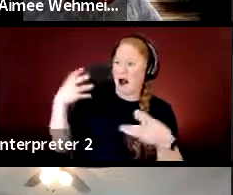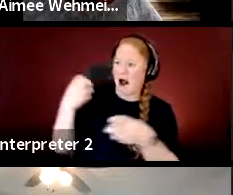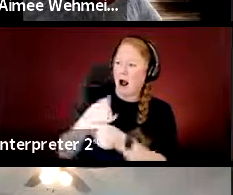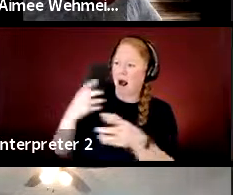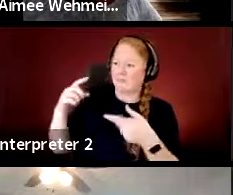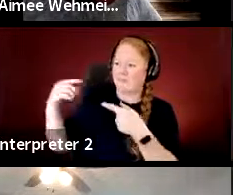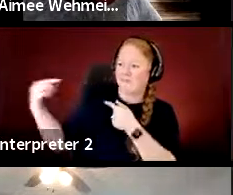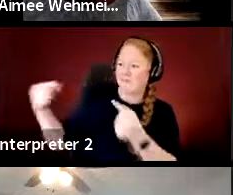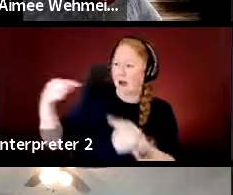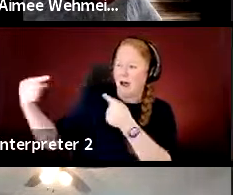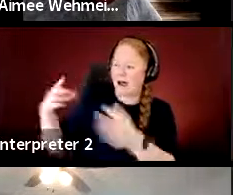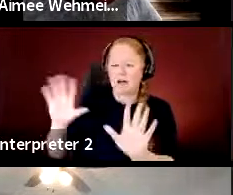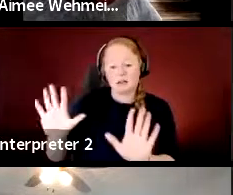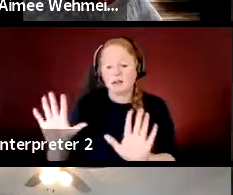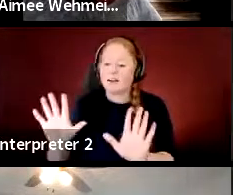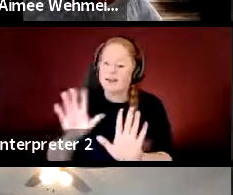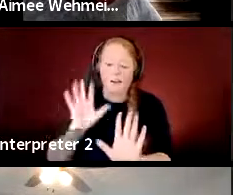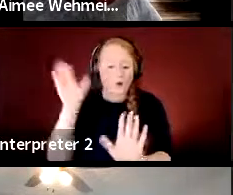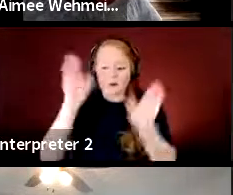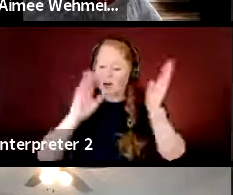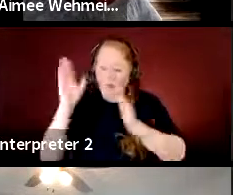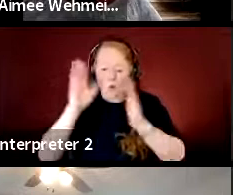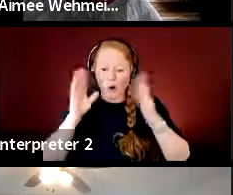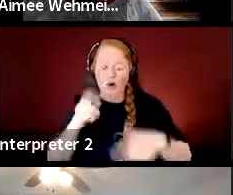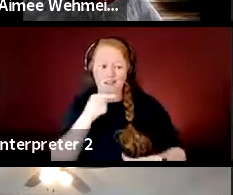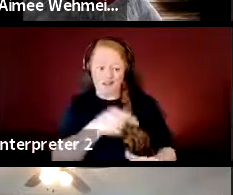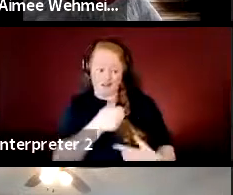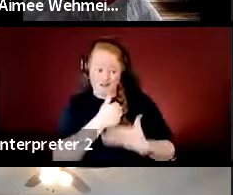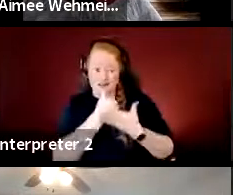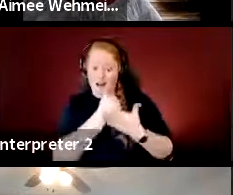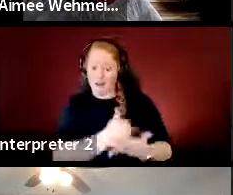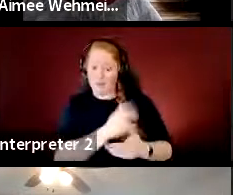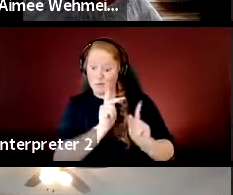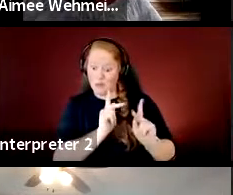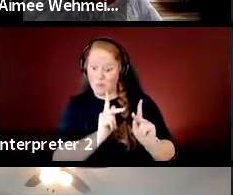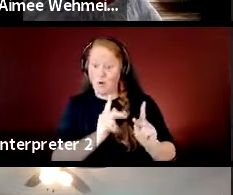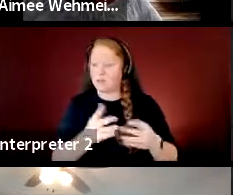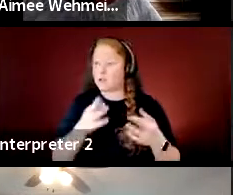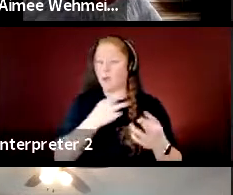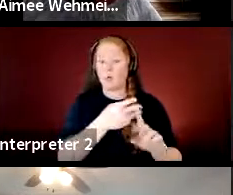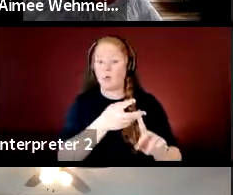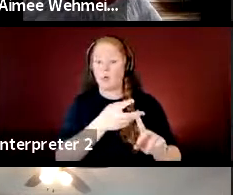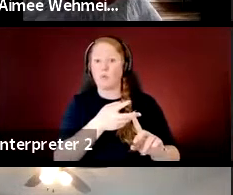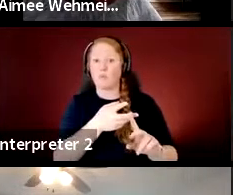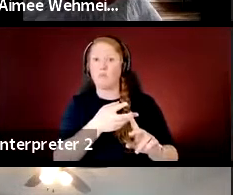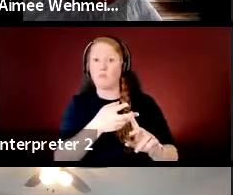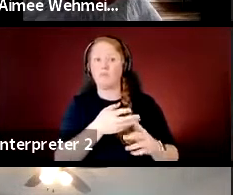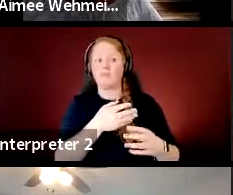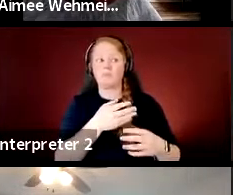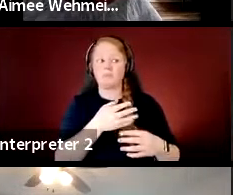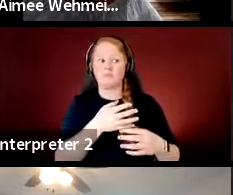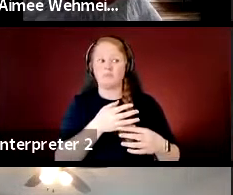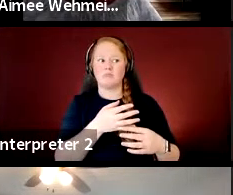people to get home safely, and it kind of allows people a resource to kind of move forward safely, knowing that,